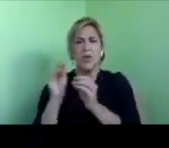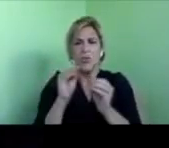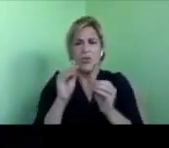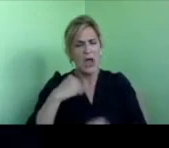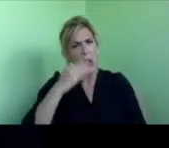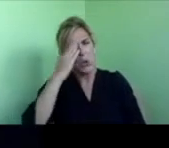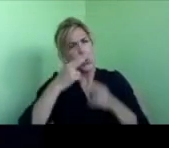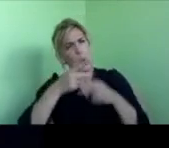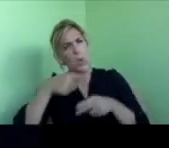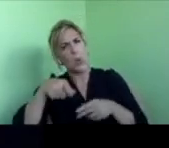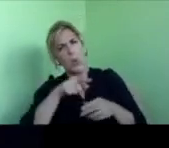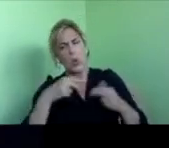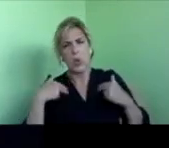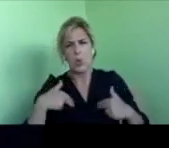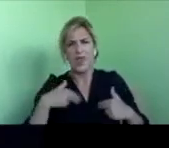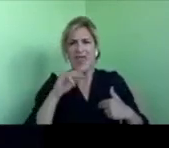on the end of that?